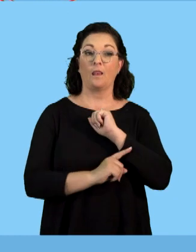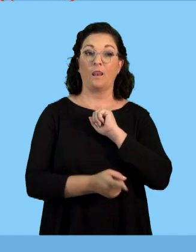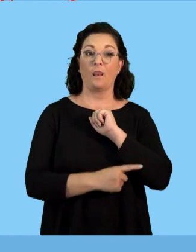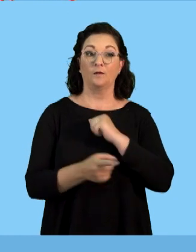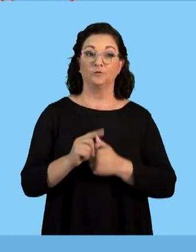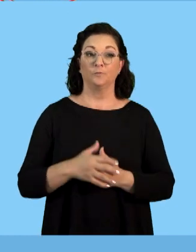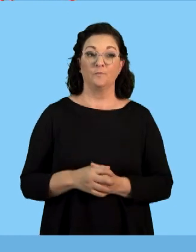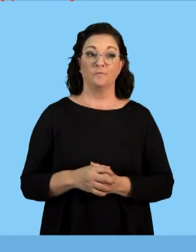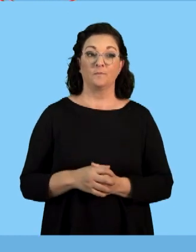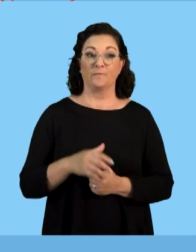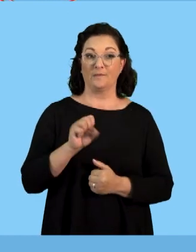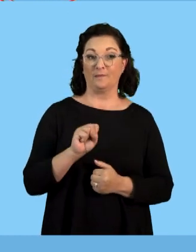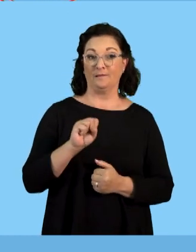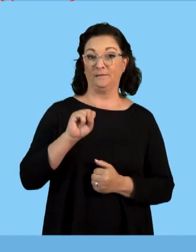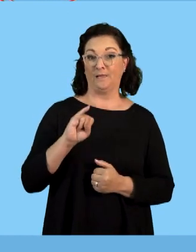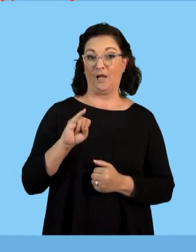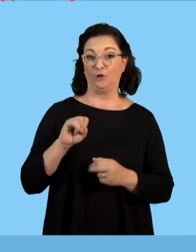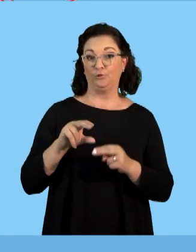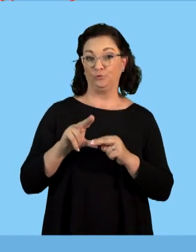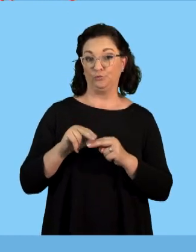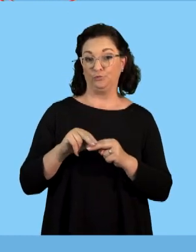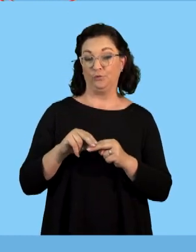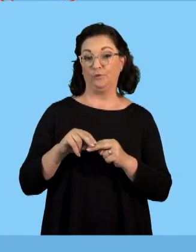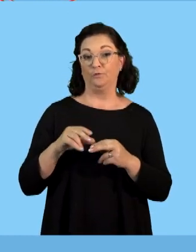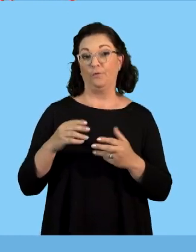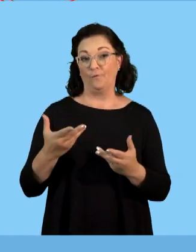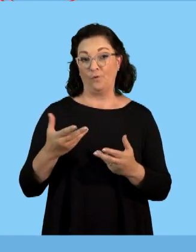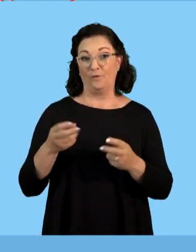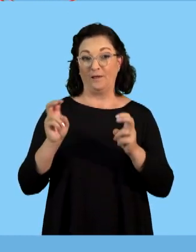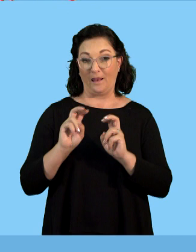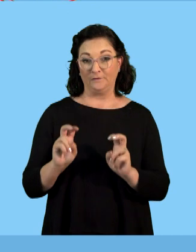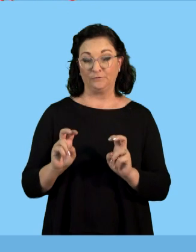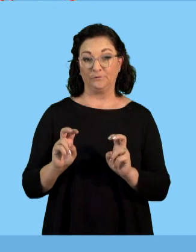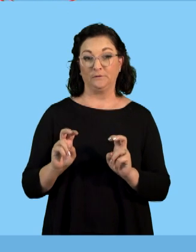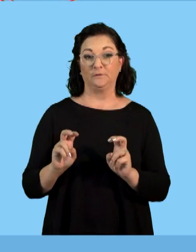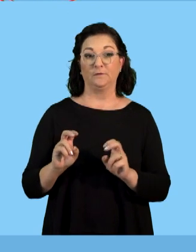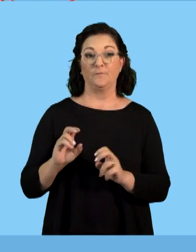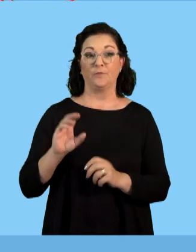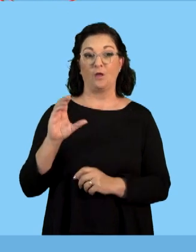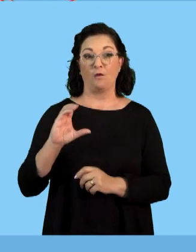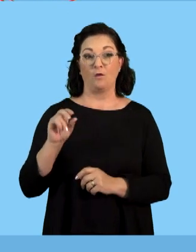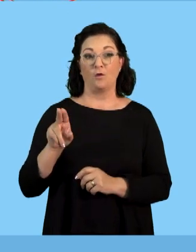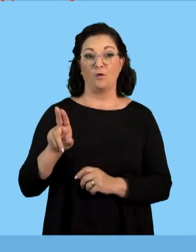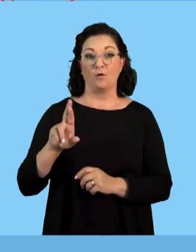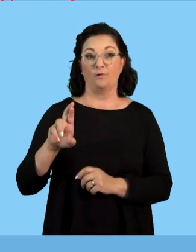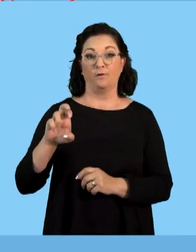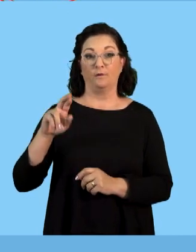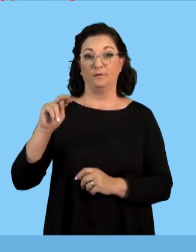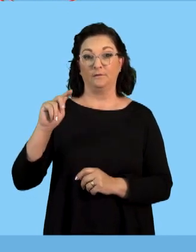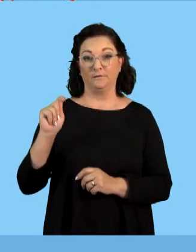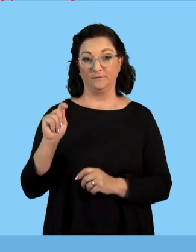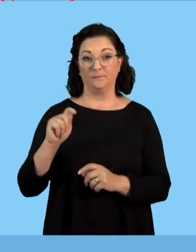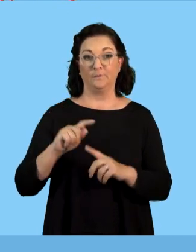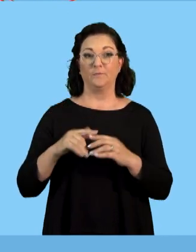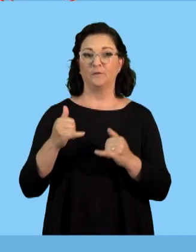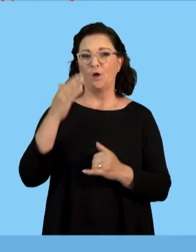And then lastly, what is then the SI unit for electric current? So we do know that the current